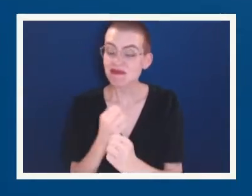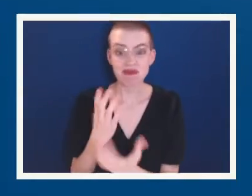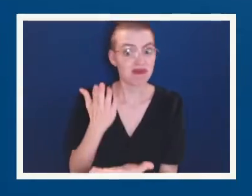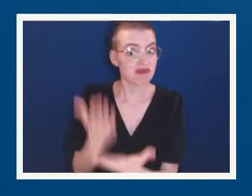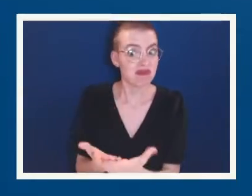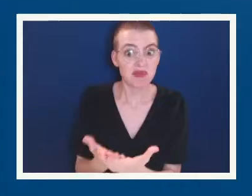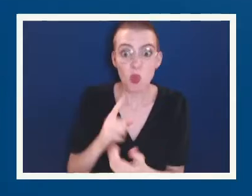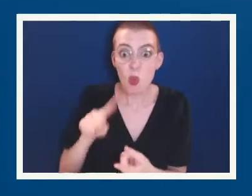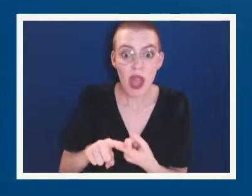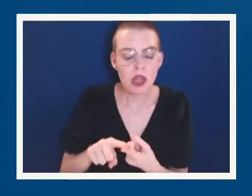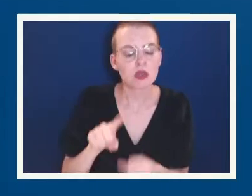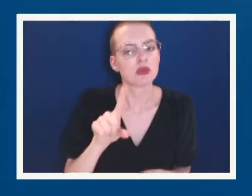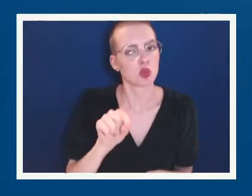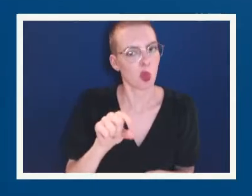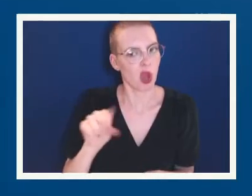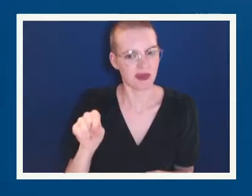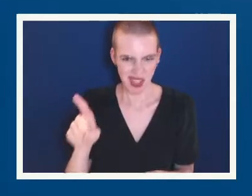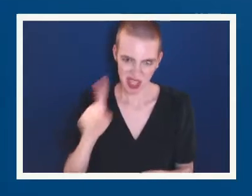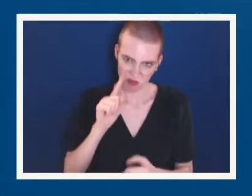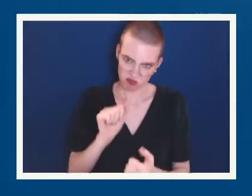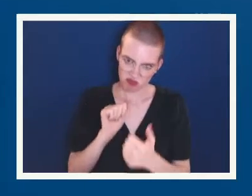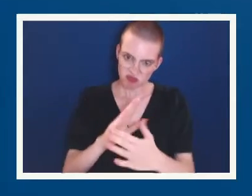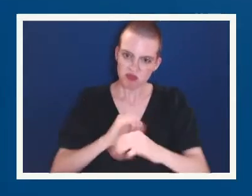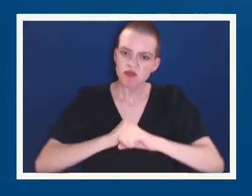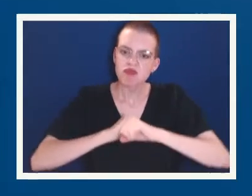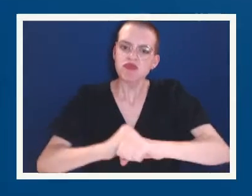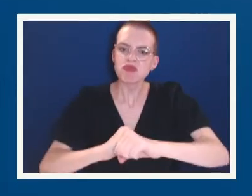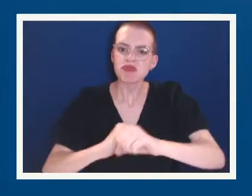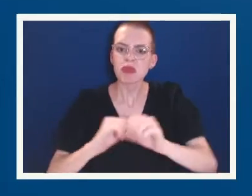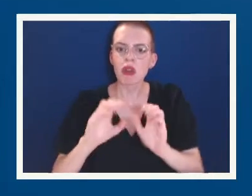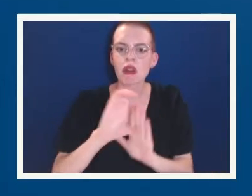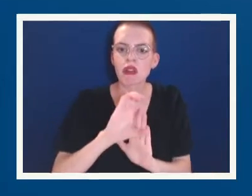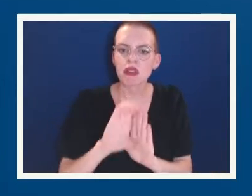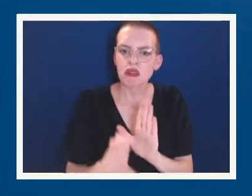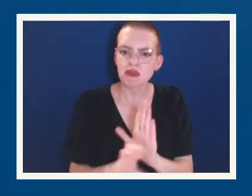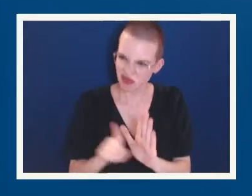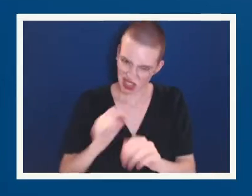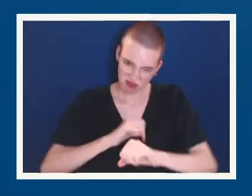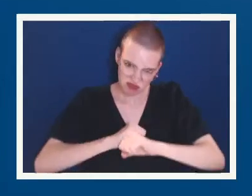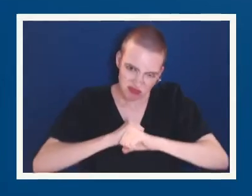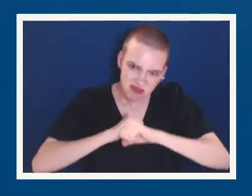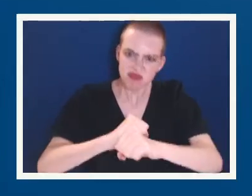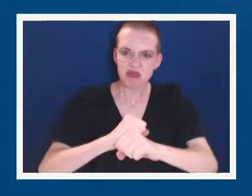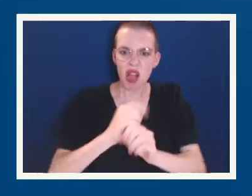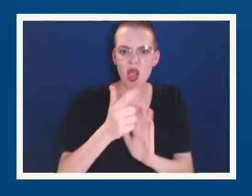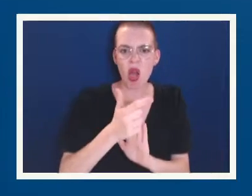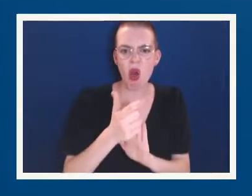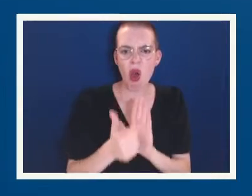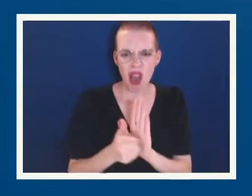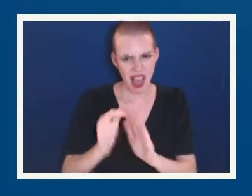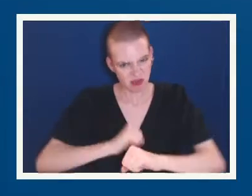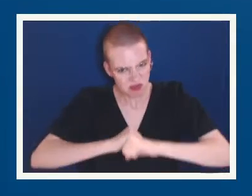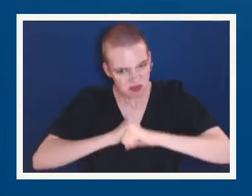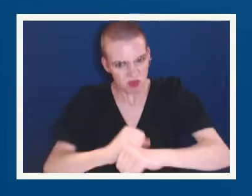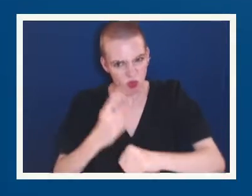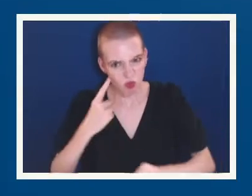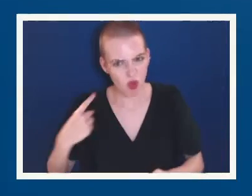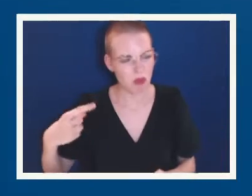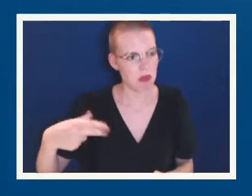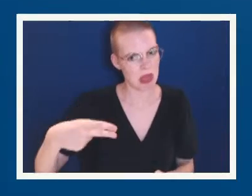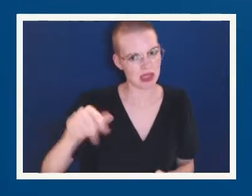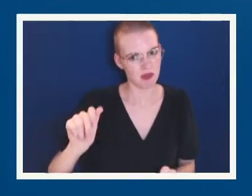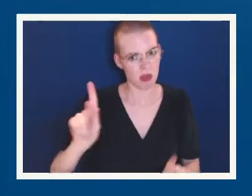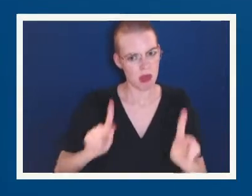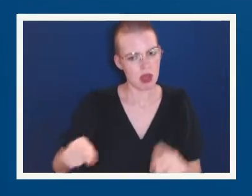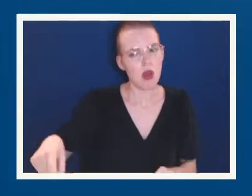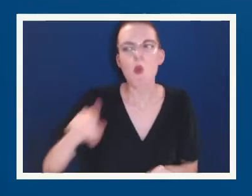He stood up for the Constitution. He stood up for the rule of law. He stood up for the people of this state. And he's going to be one